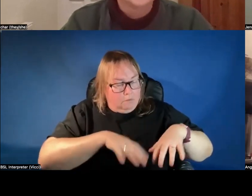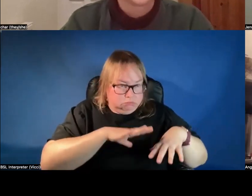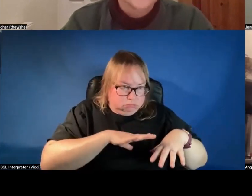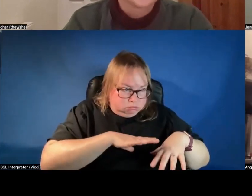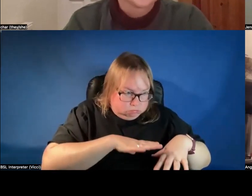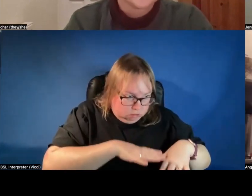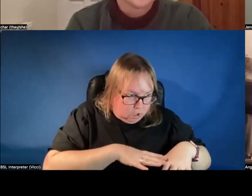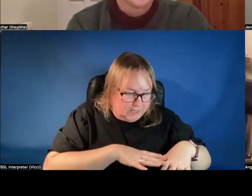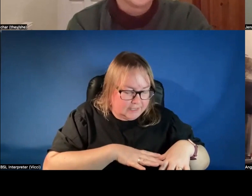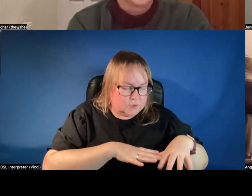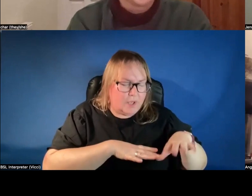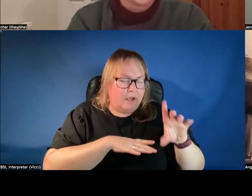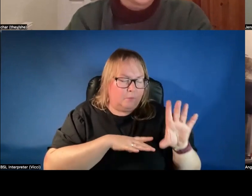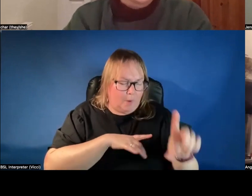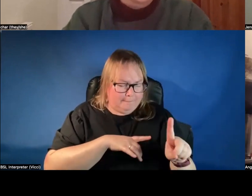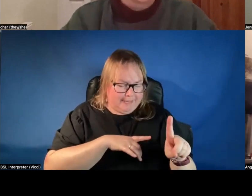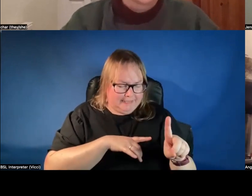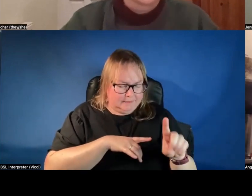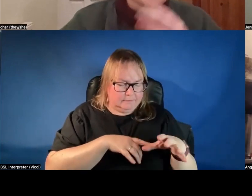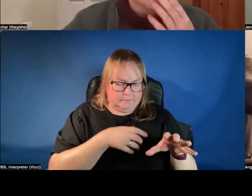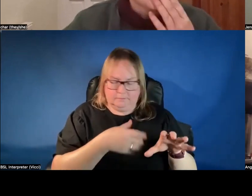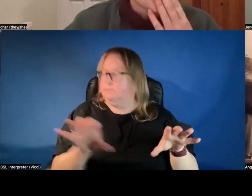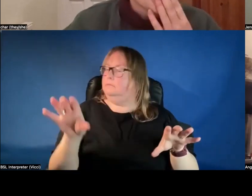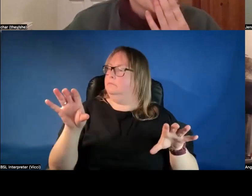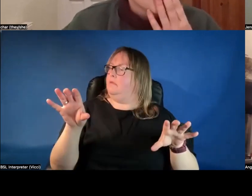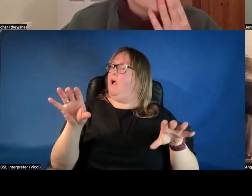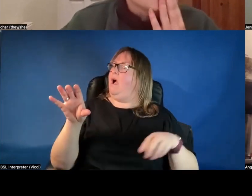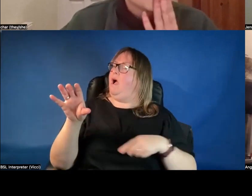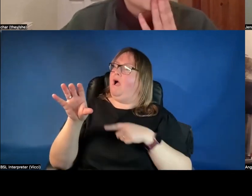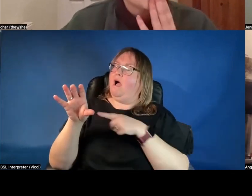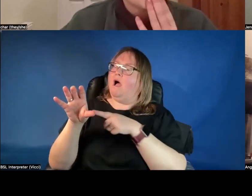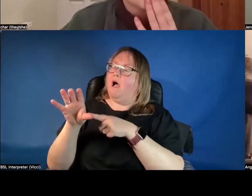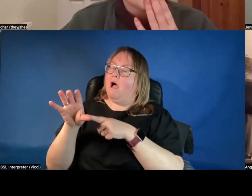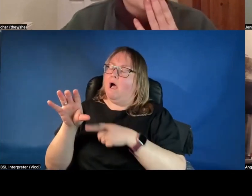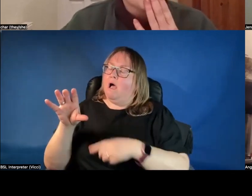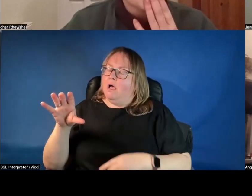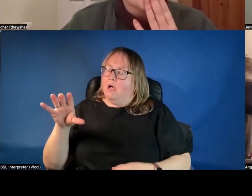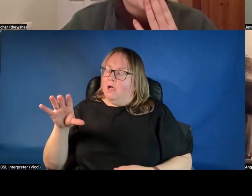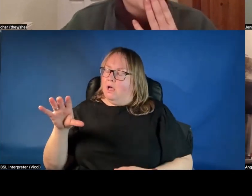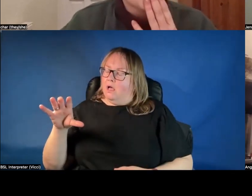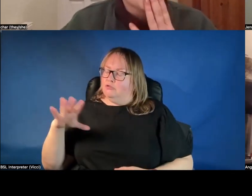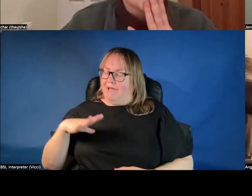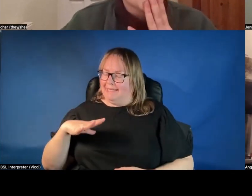over, but you know, if I do it at the beginning of writing, it really, really works. So